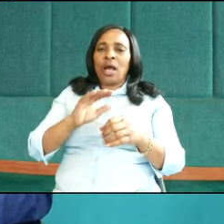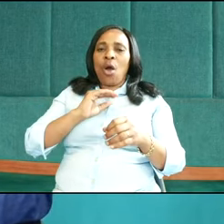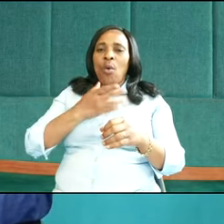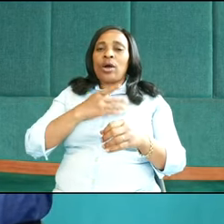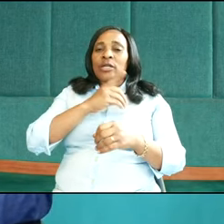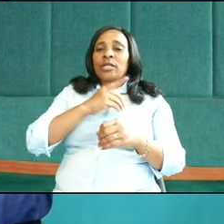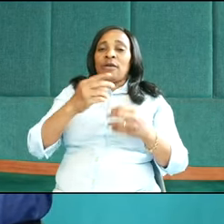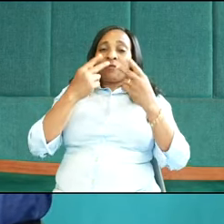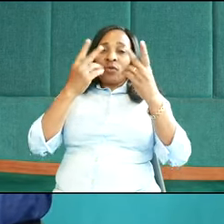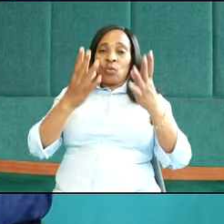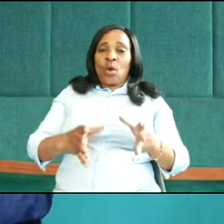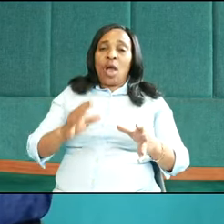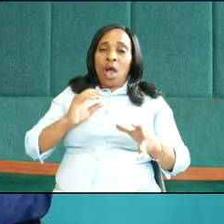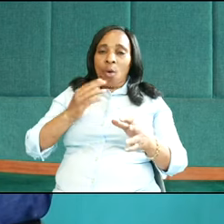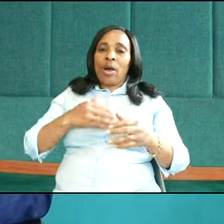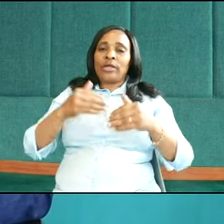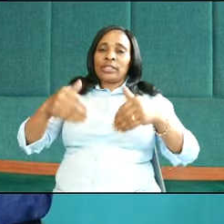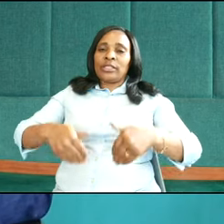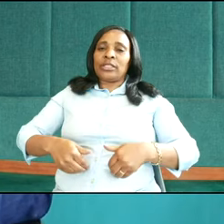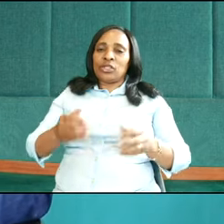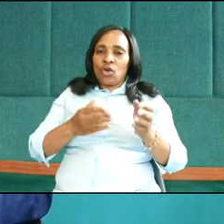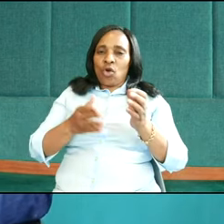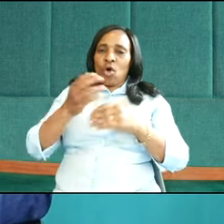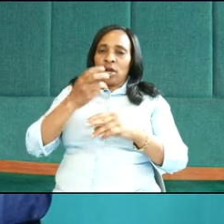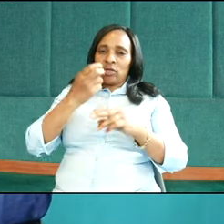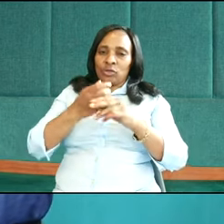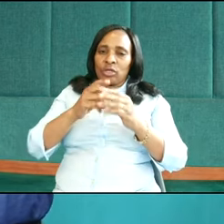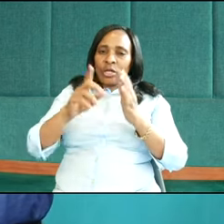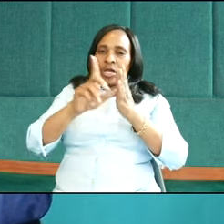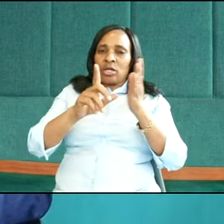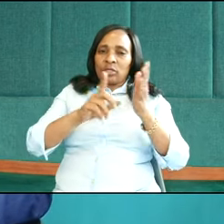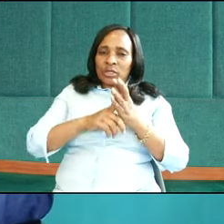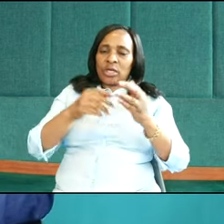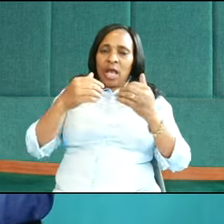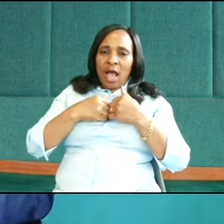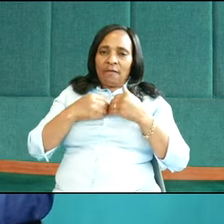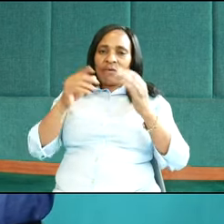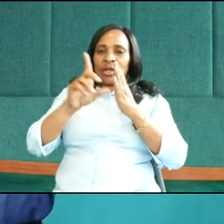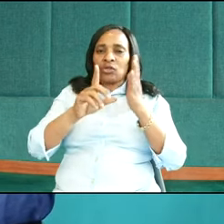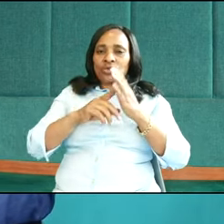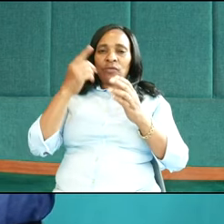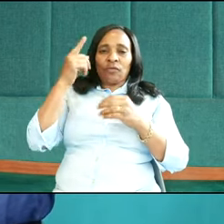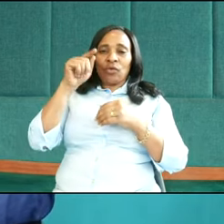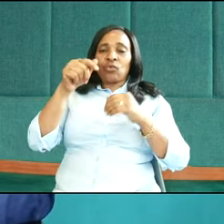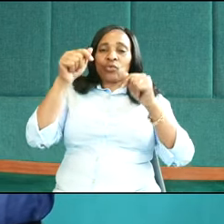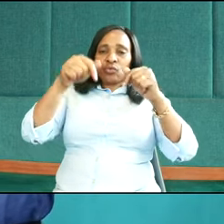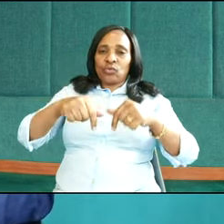dear viewer, to our teen Cornerstone lesson. And boy, do we have a lesson for you today.